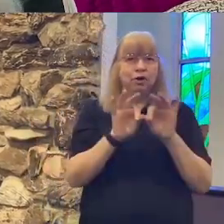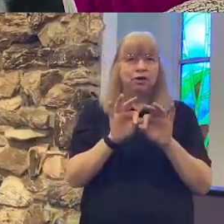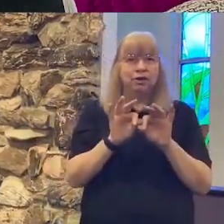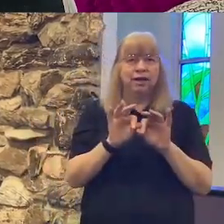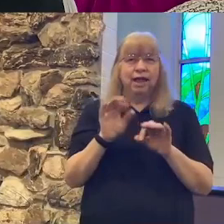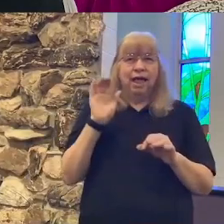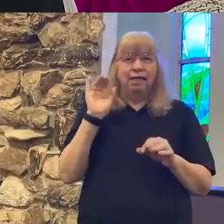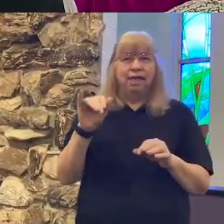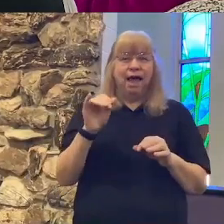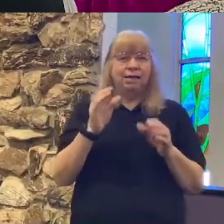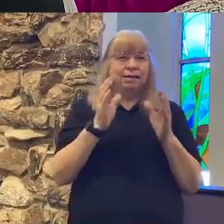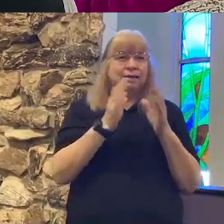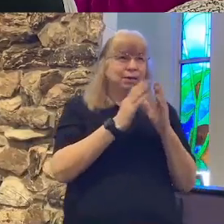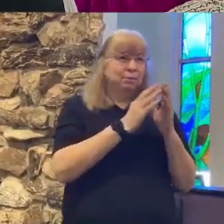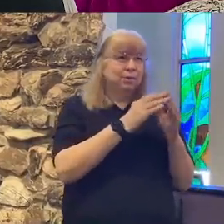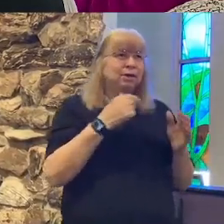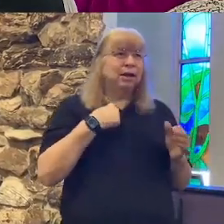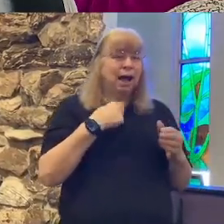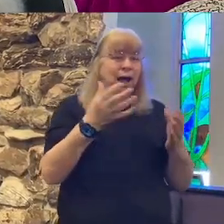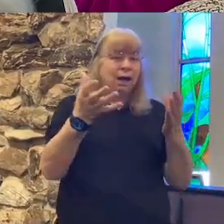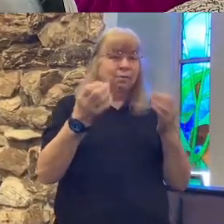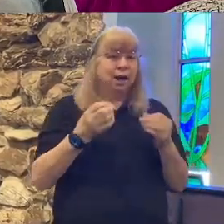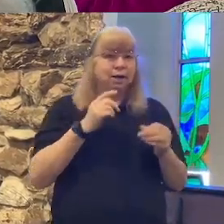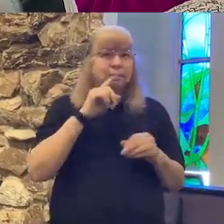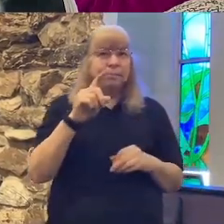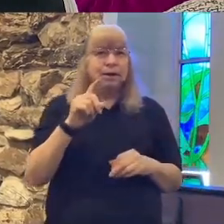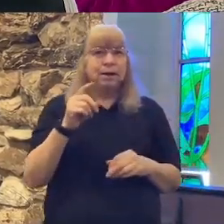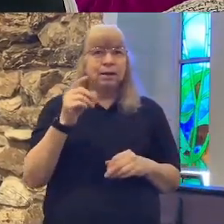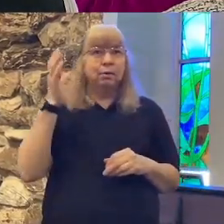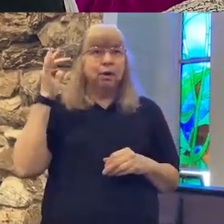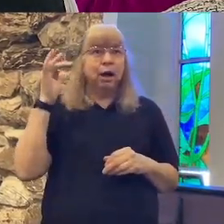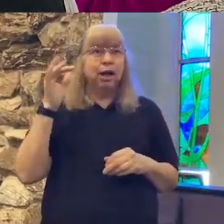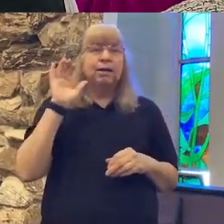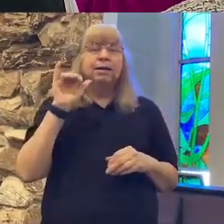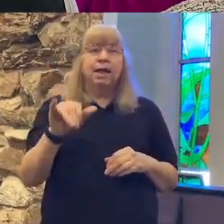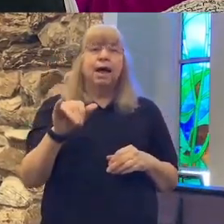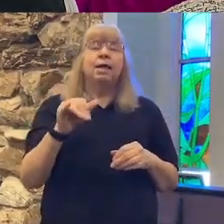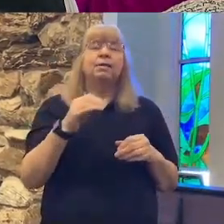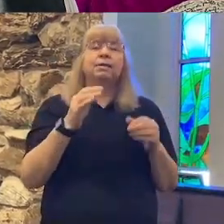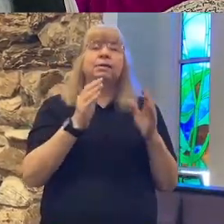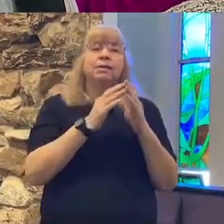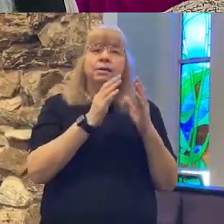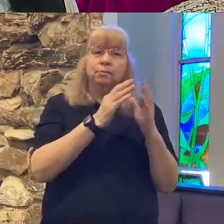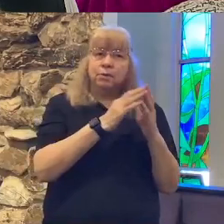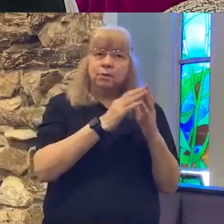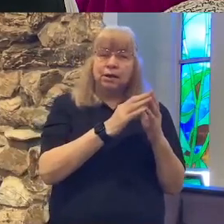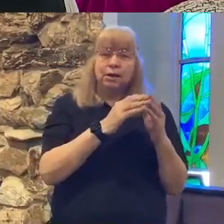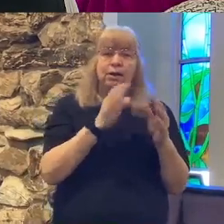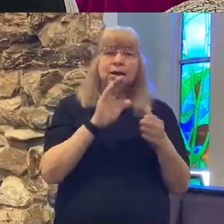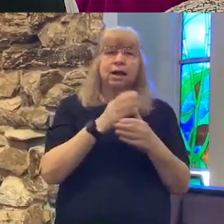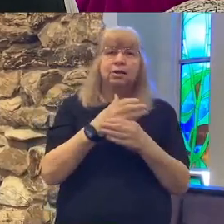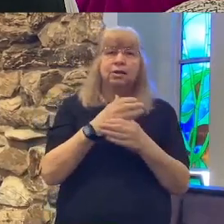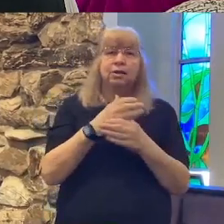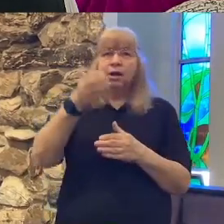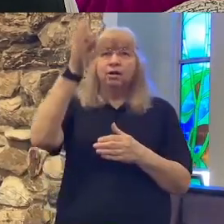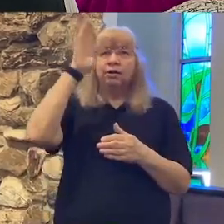That's the community I want to be, because that's the community that shares God's love. Amen.